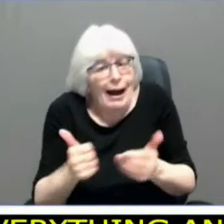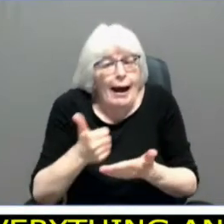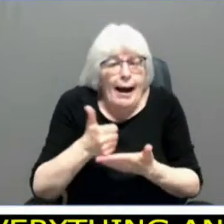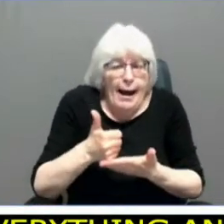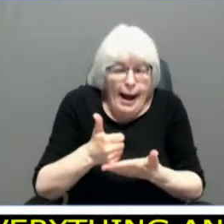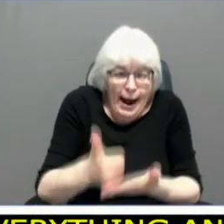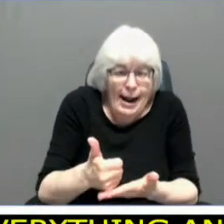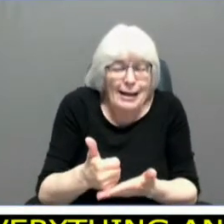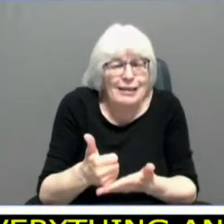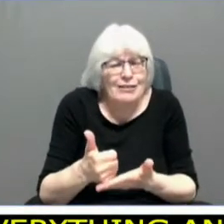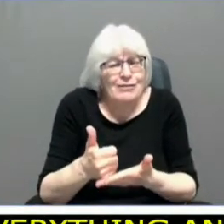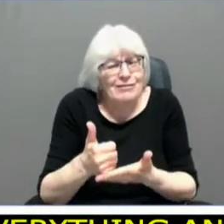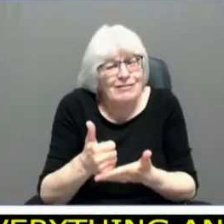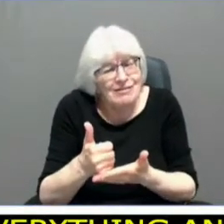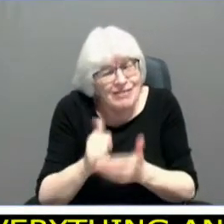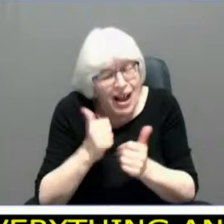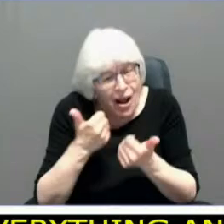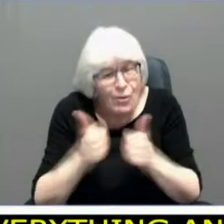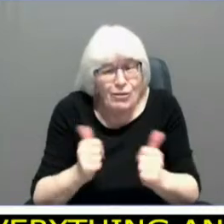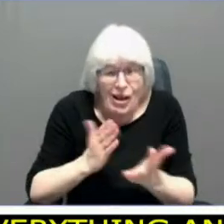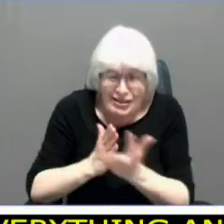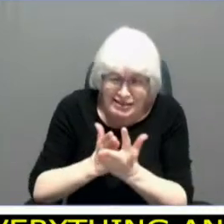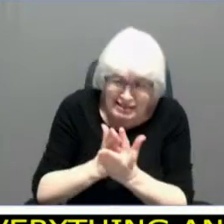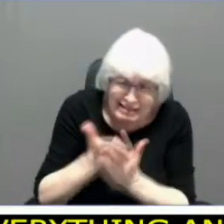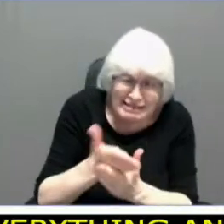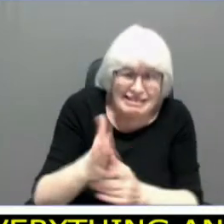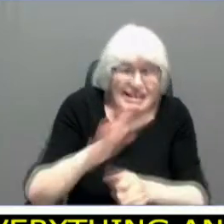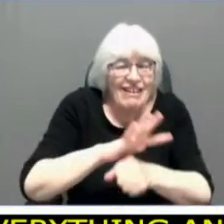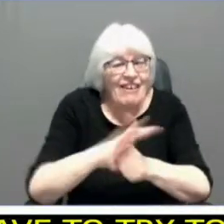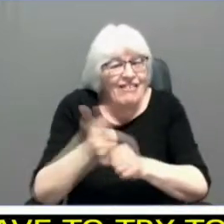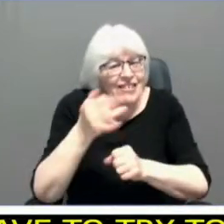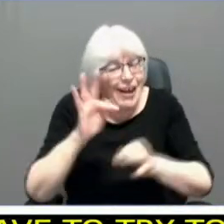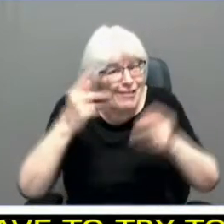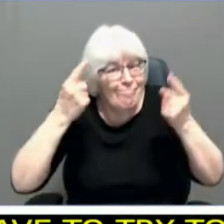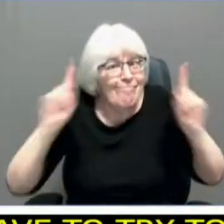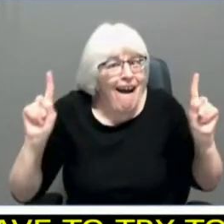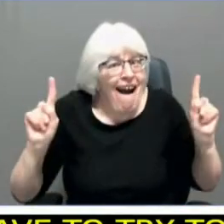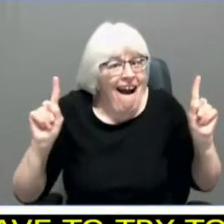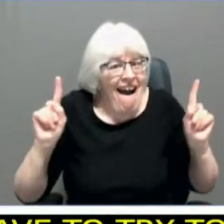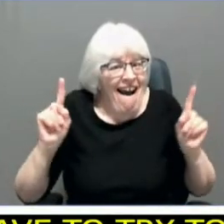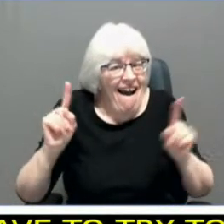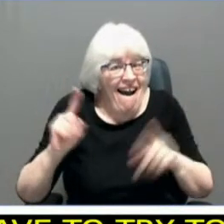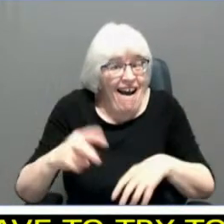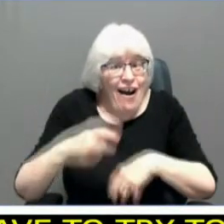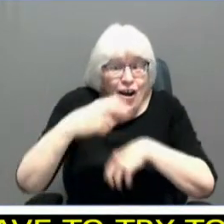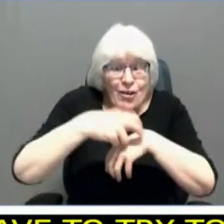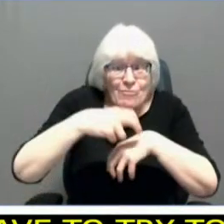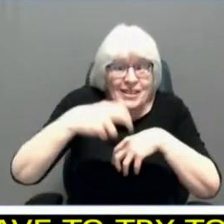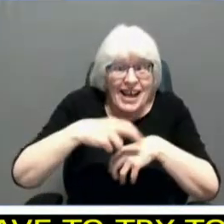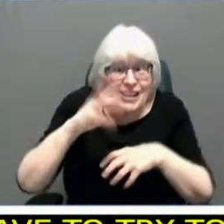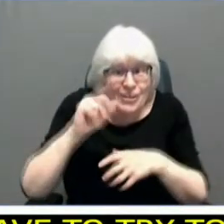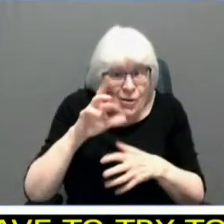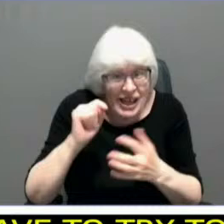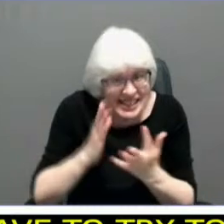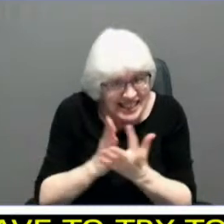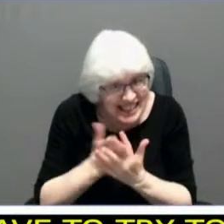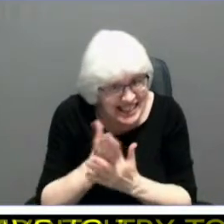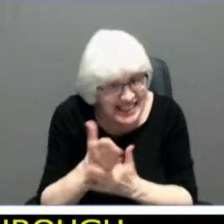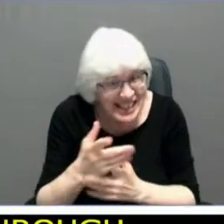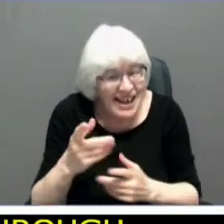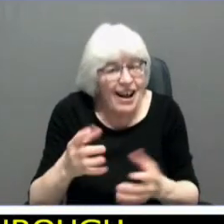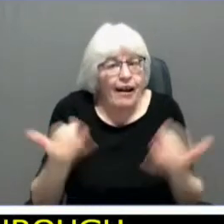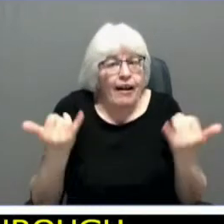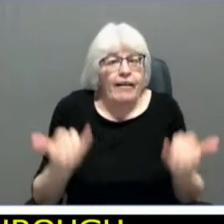COVID. I've done it through potato wart crisis, and now we're doing it through cost of living, and that's the responsibility we have, and that's how